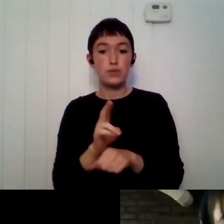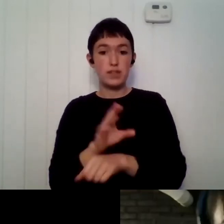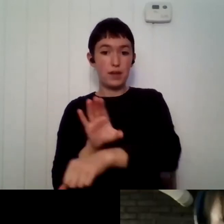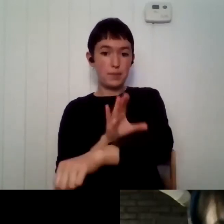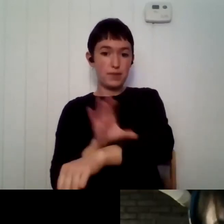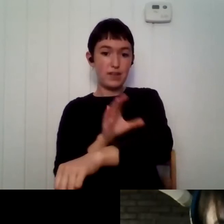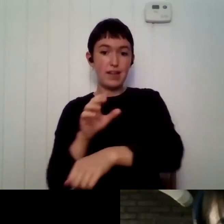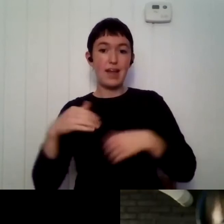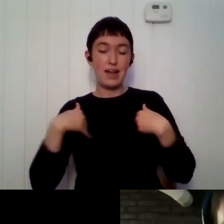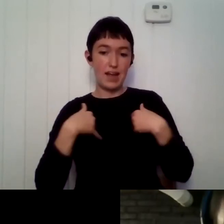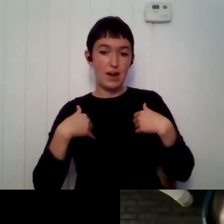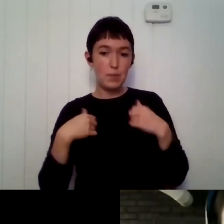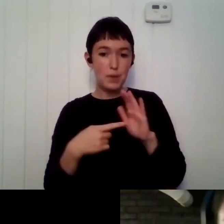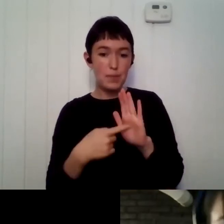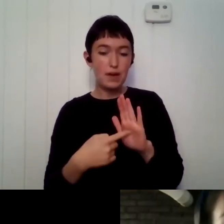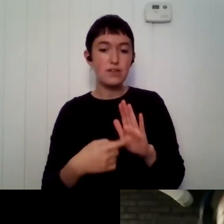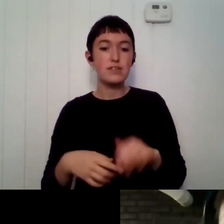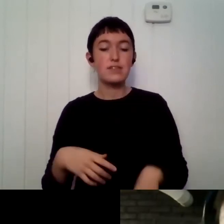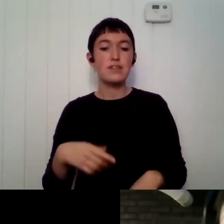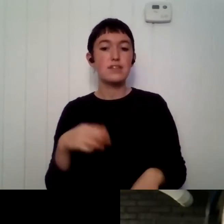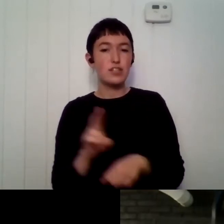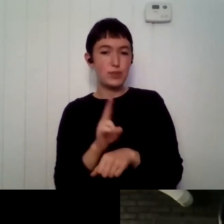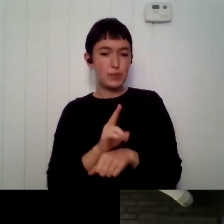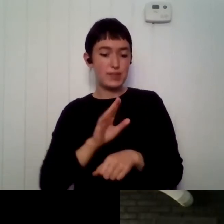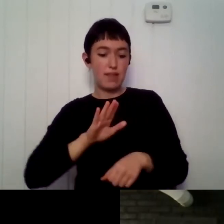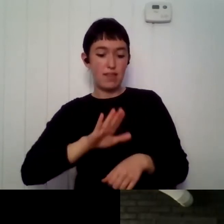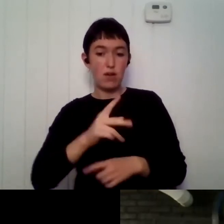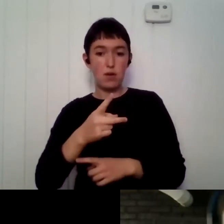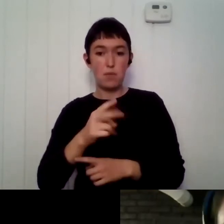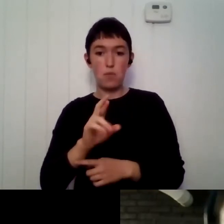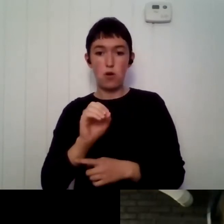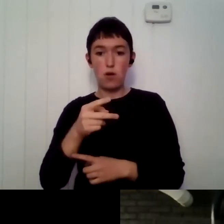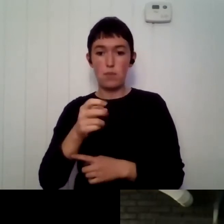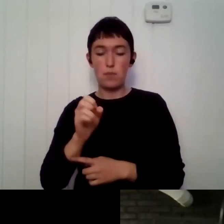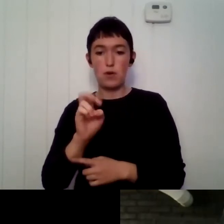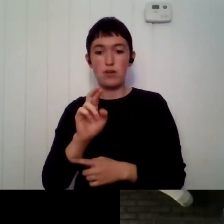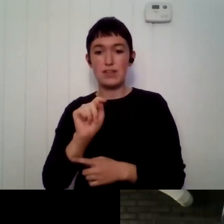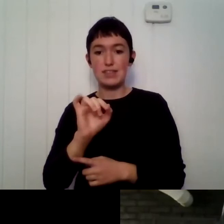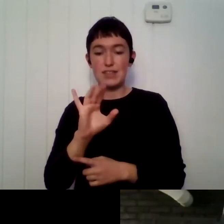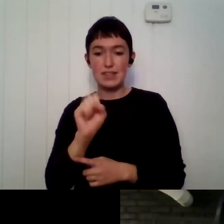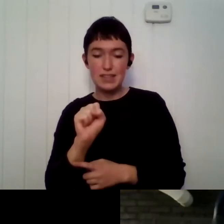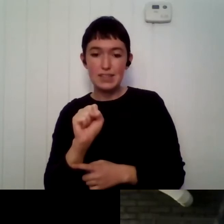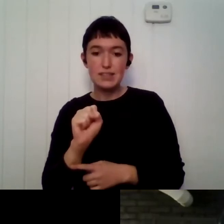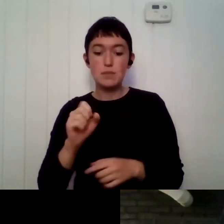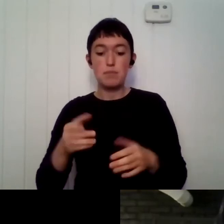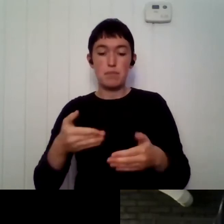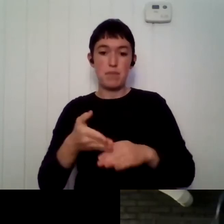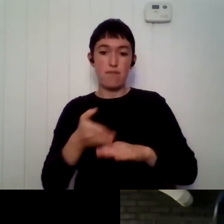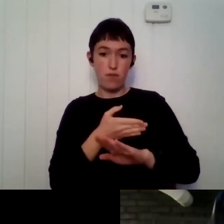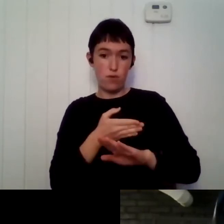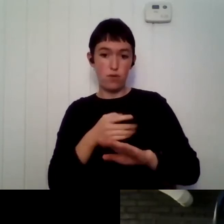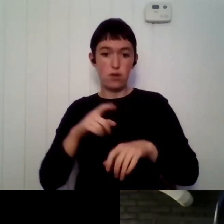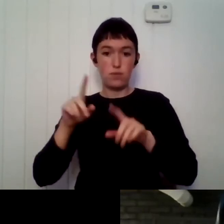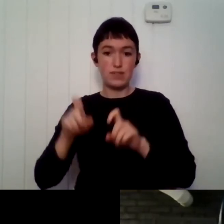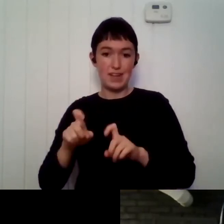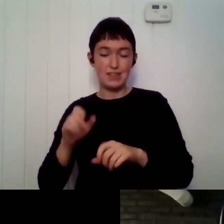to predict some of the properties that you would be measuring in the animals before you actually test an animal. So to minimize the amount of animals which you actually